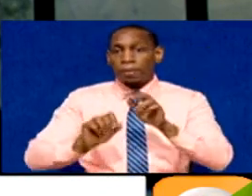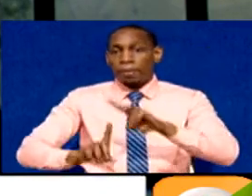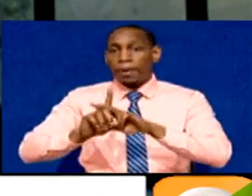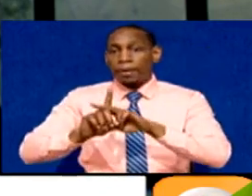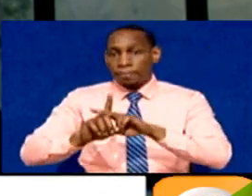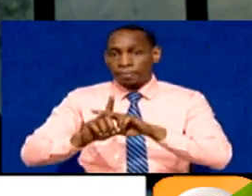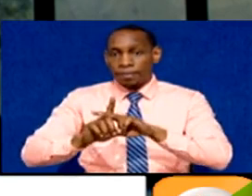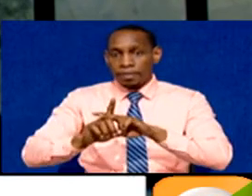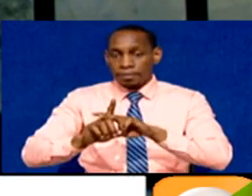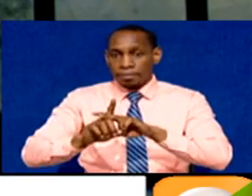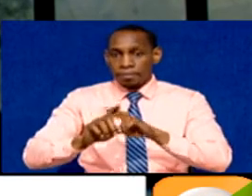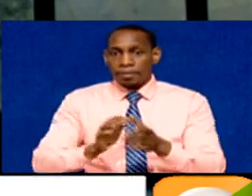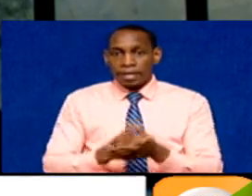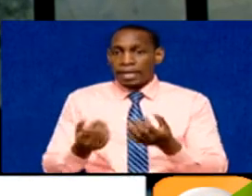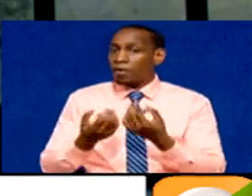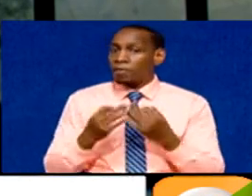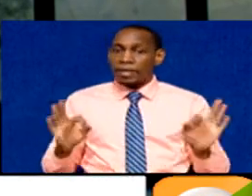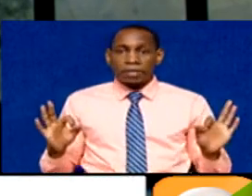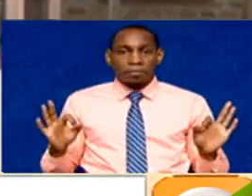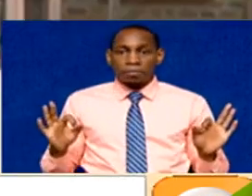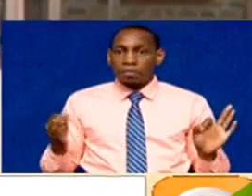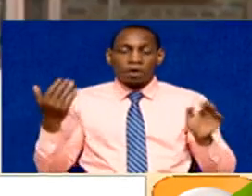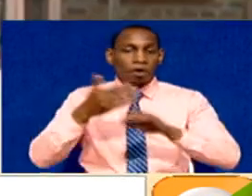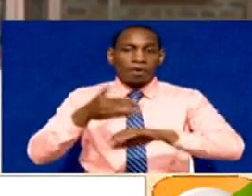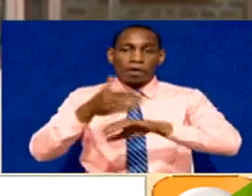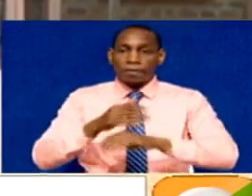vibaya. Freedom ikawa extradited.